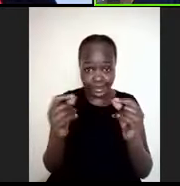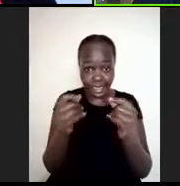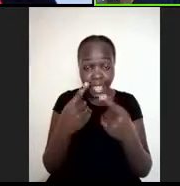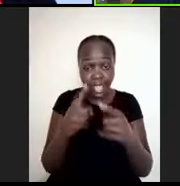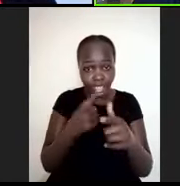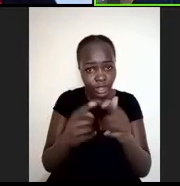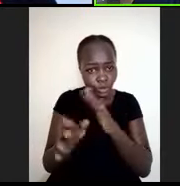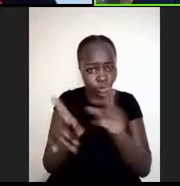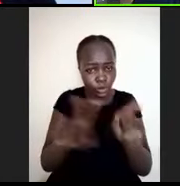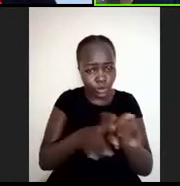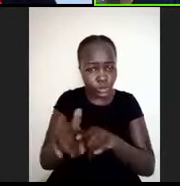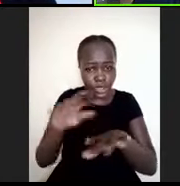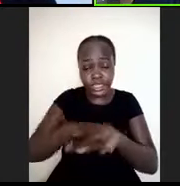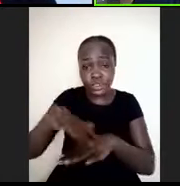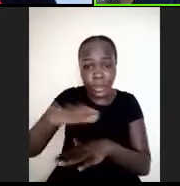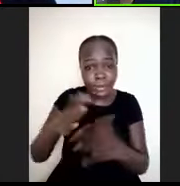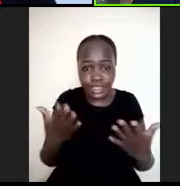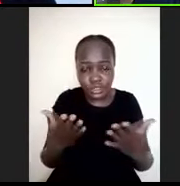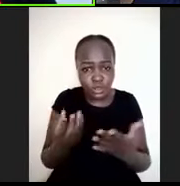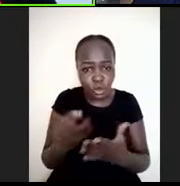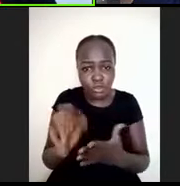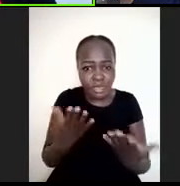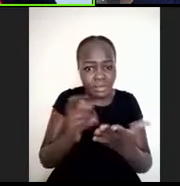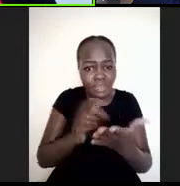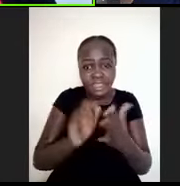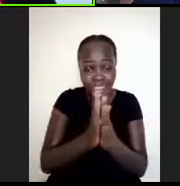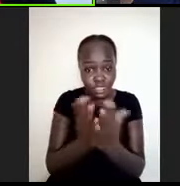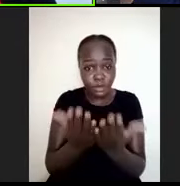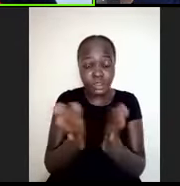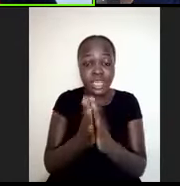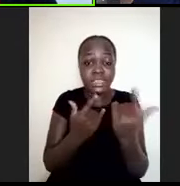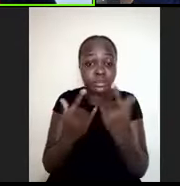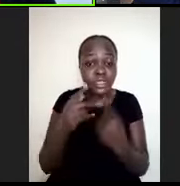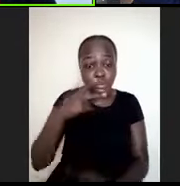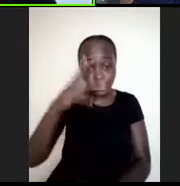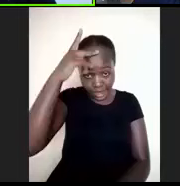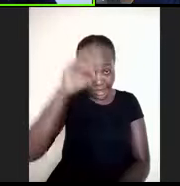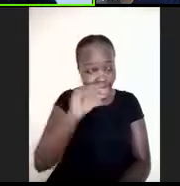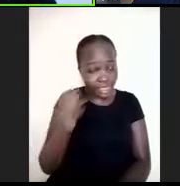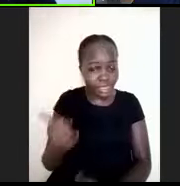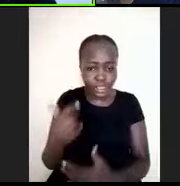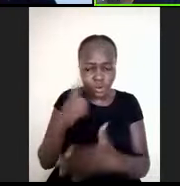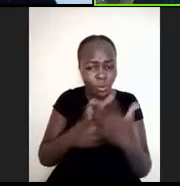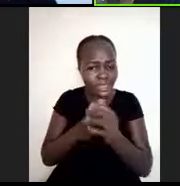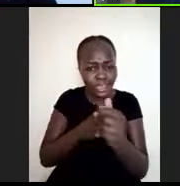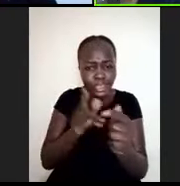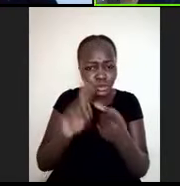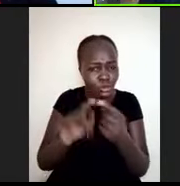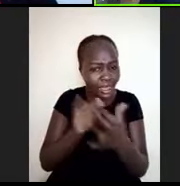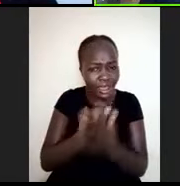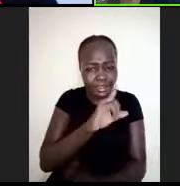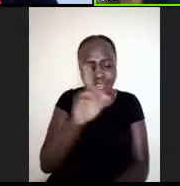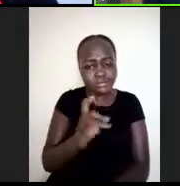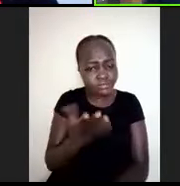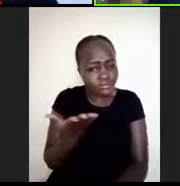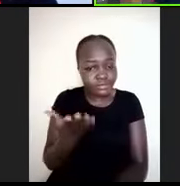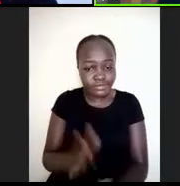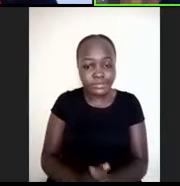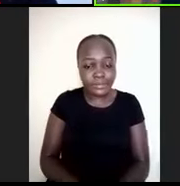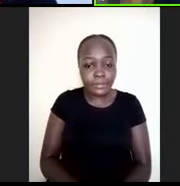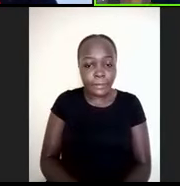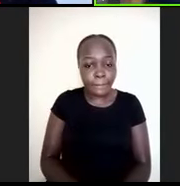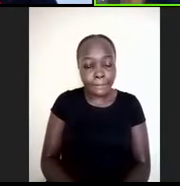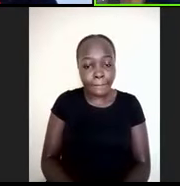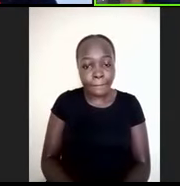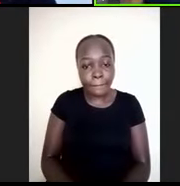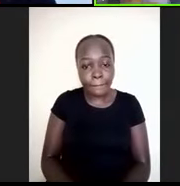of even authoring books and speaking to parents? What led you to that, Lydia? Okay, so